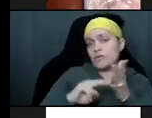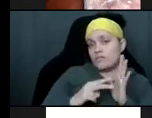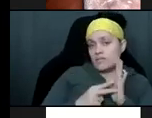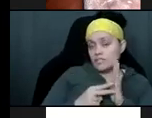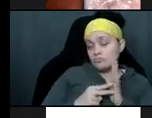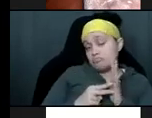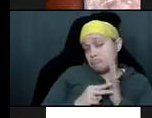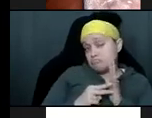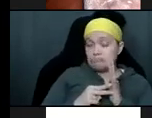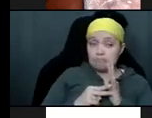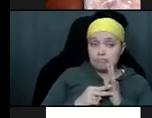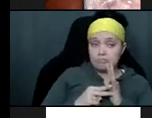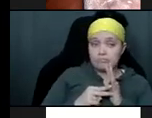definitions.